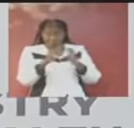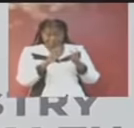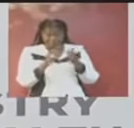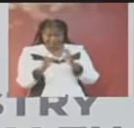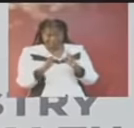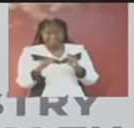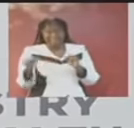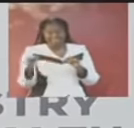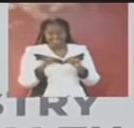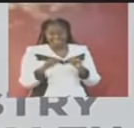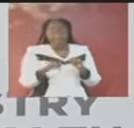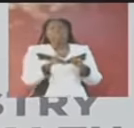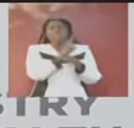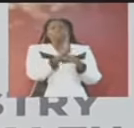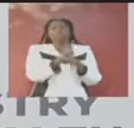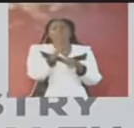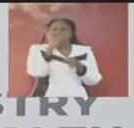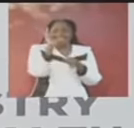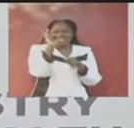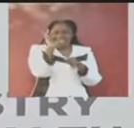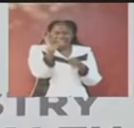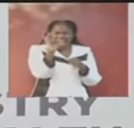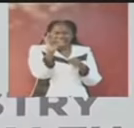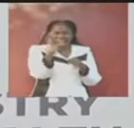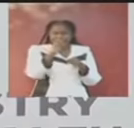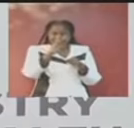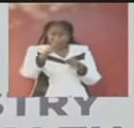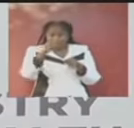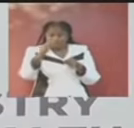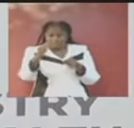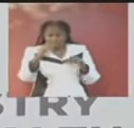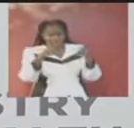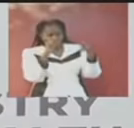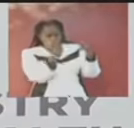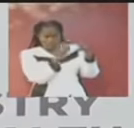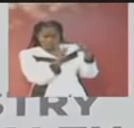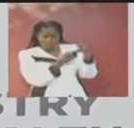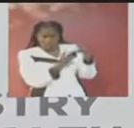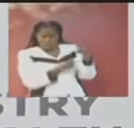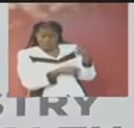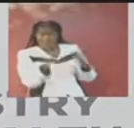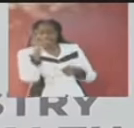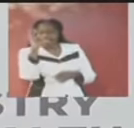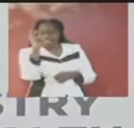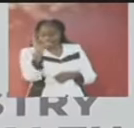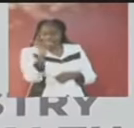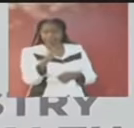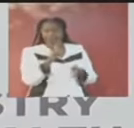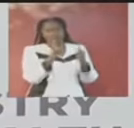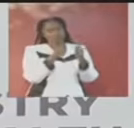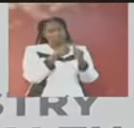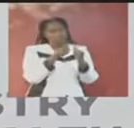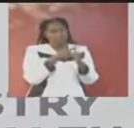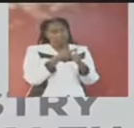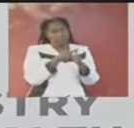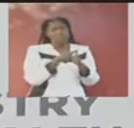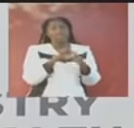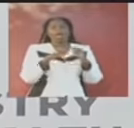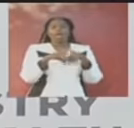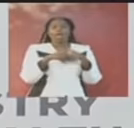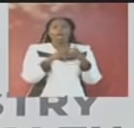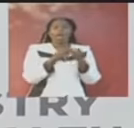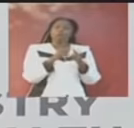9 criteria that we used at the Ministry of Health would have been, firstly, the clinical setup of the